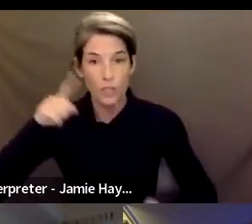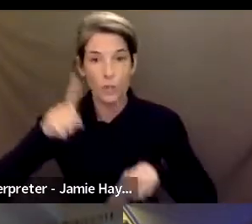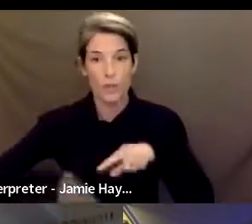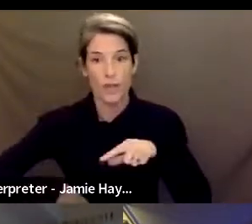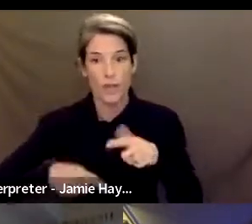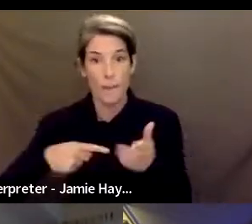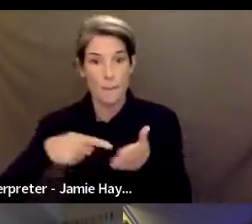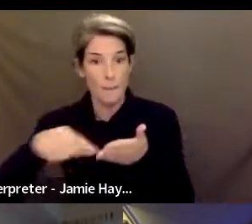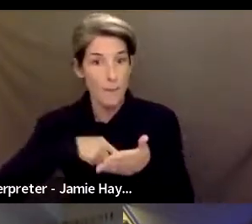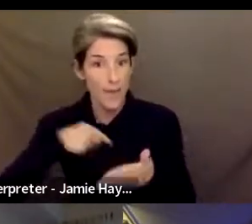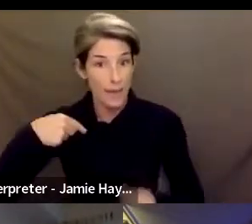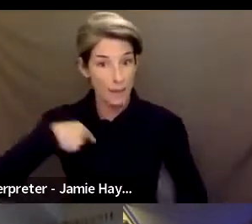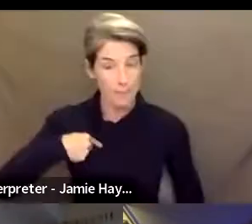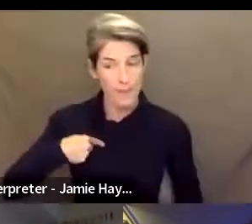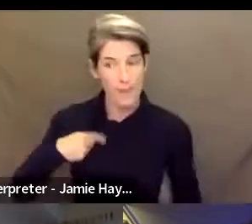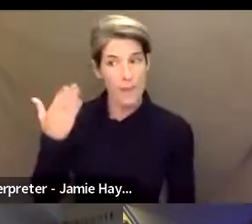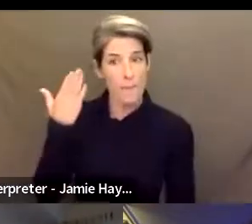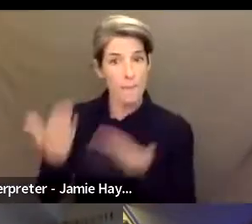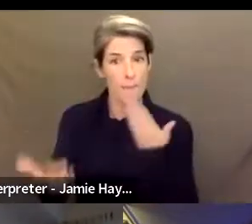of color, or as